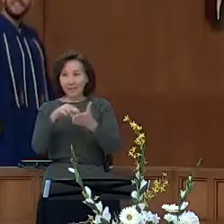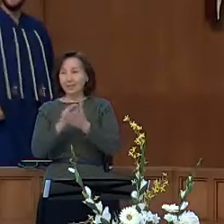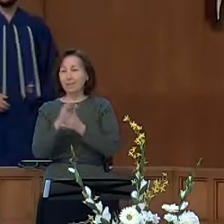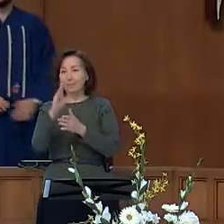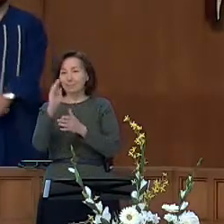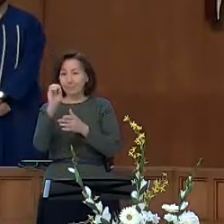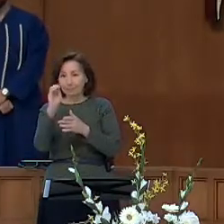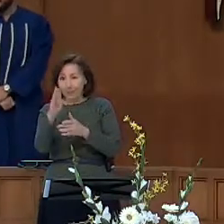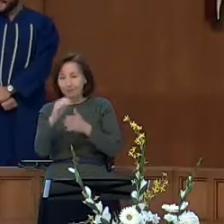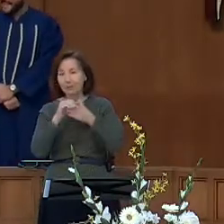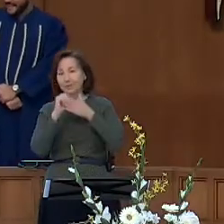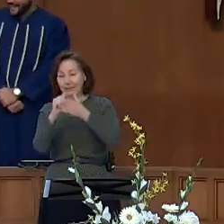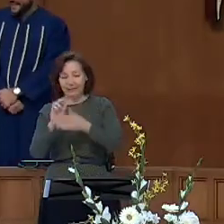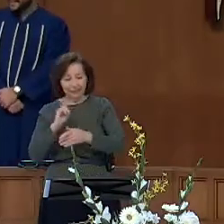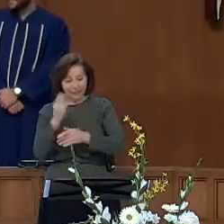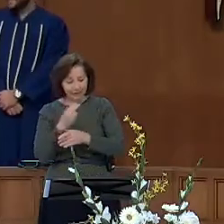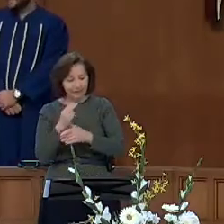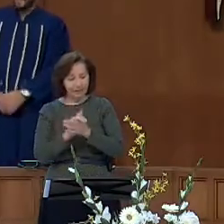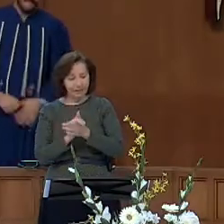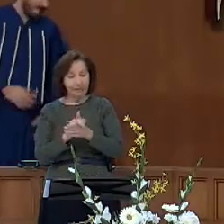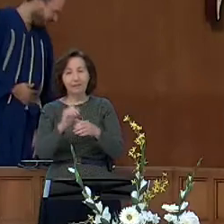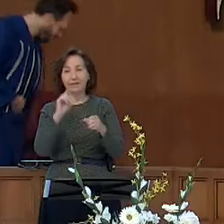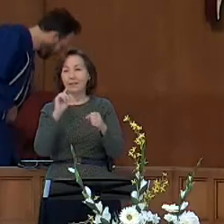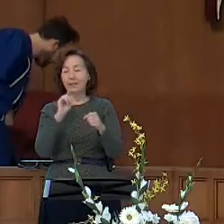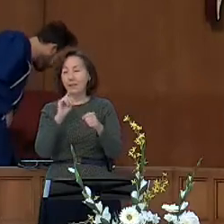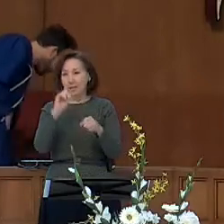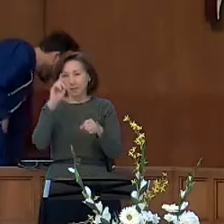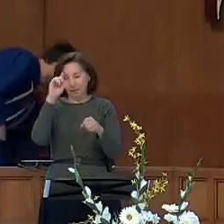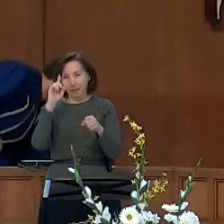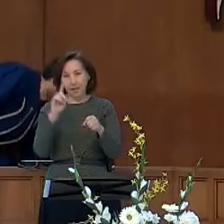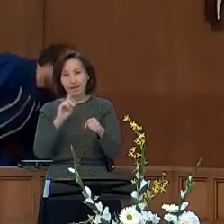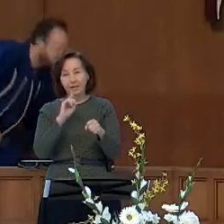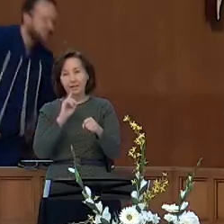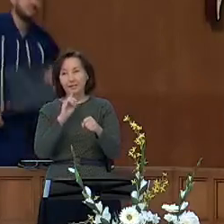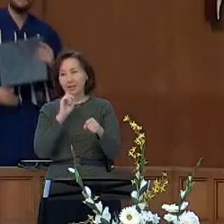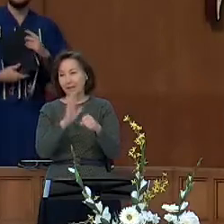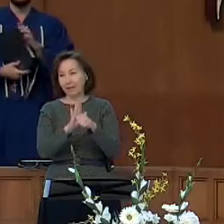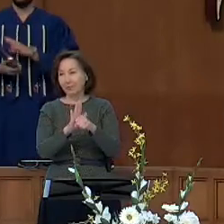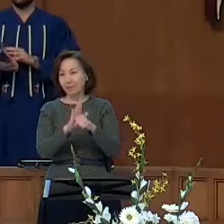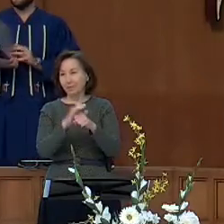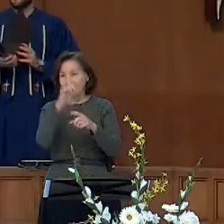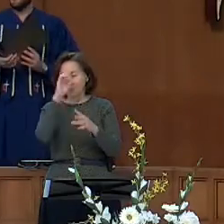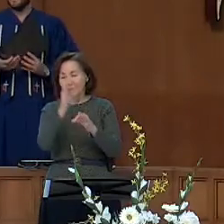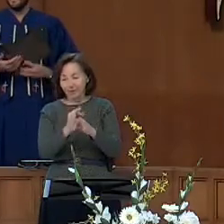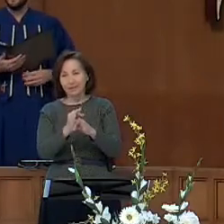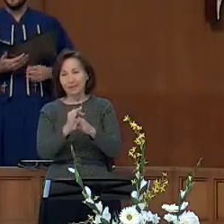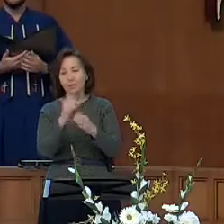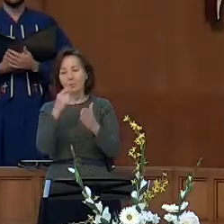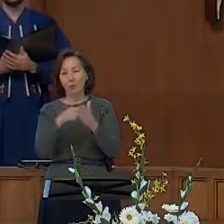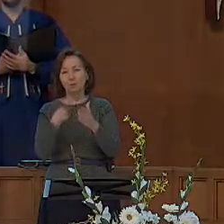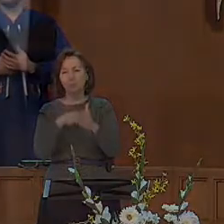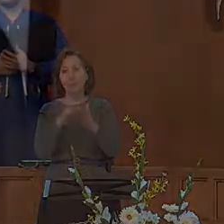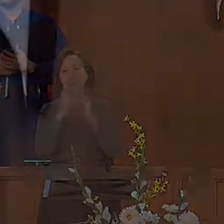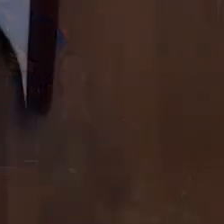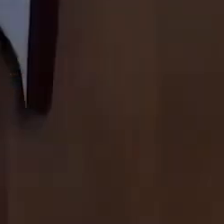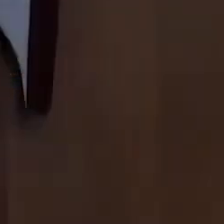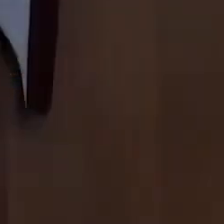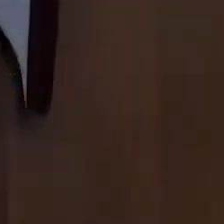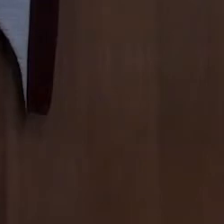lead us in our Apostles' Creed. Let's remind ourselves what we believe as a community together. Bob?